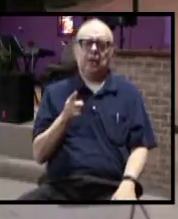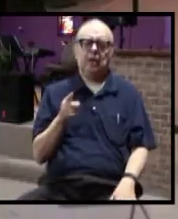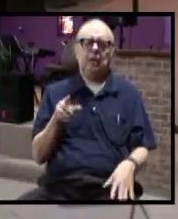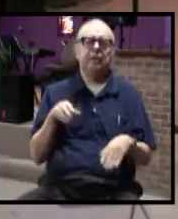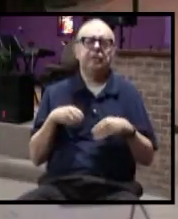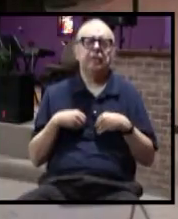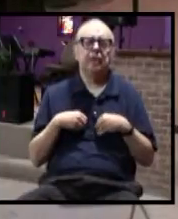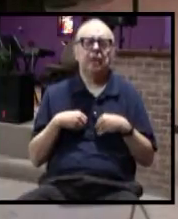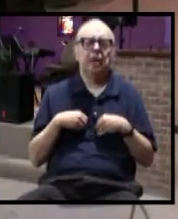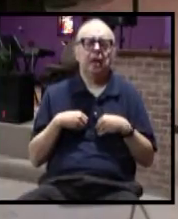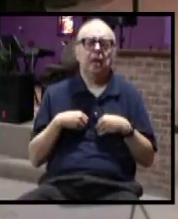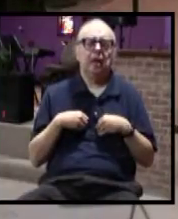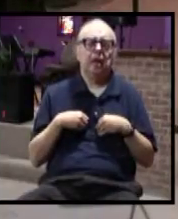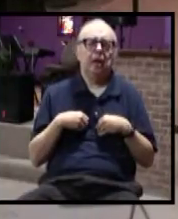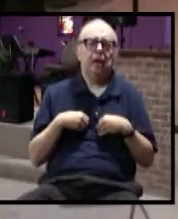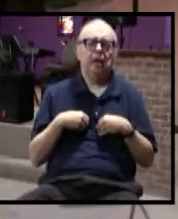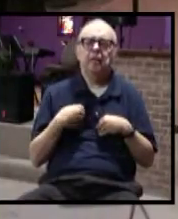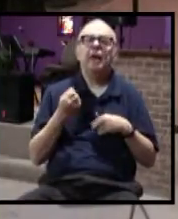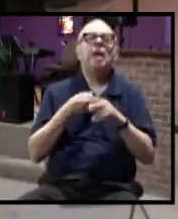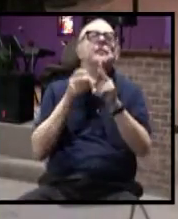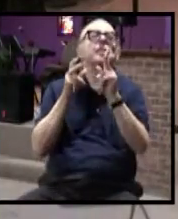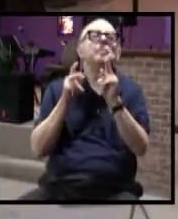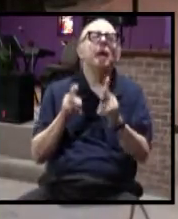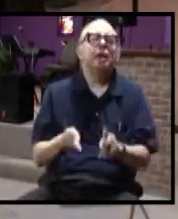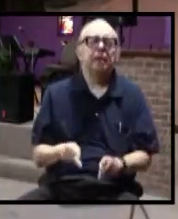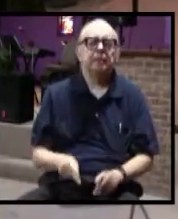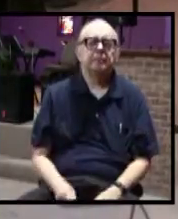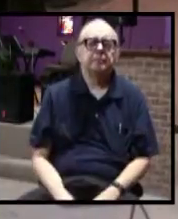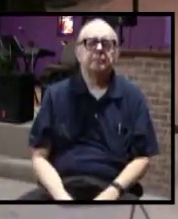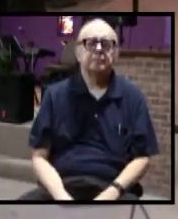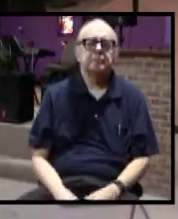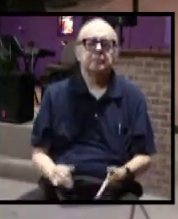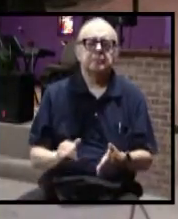think that I'm really acceptive of about anybody.